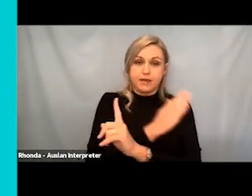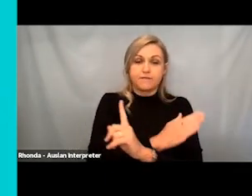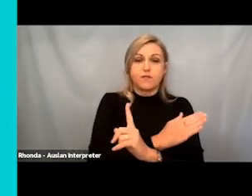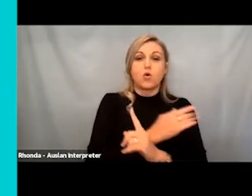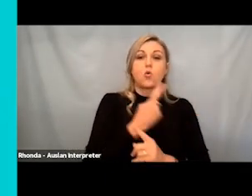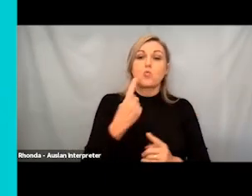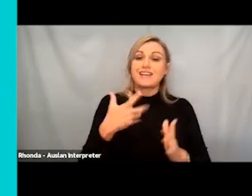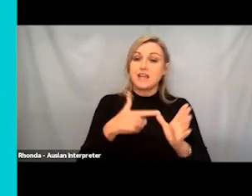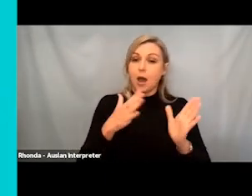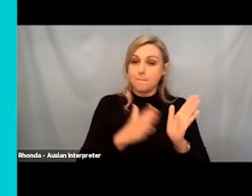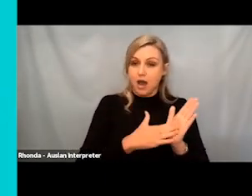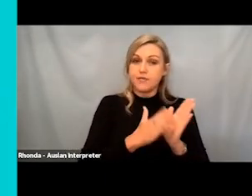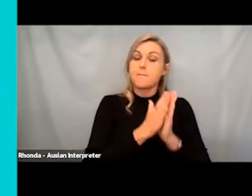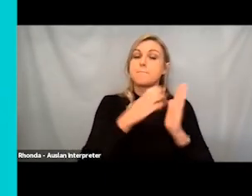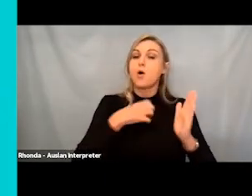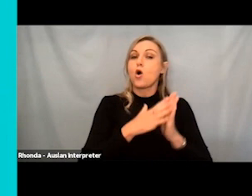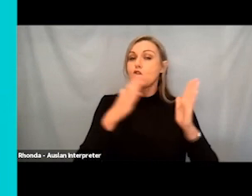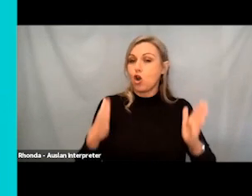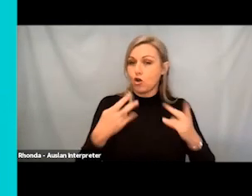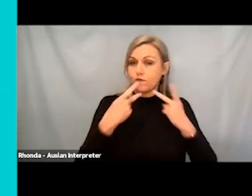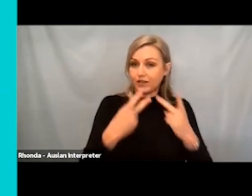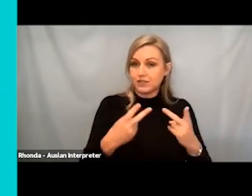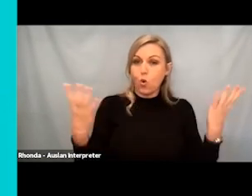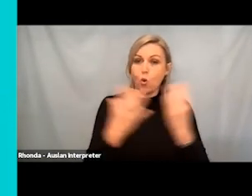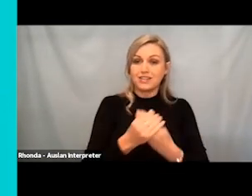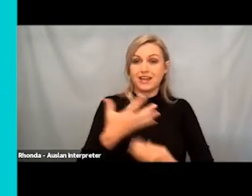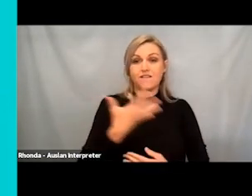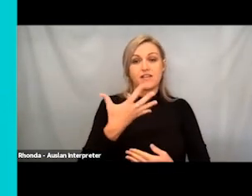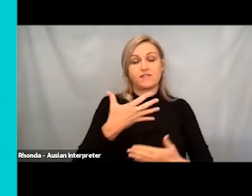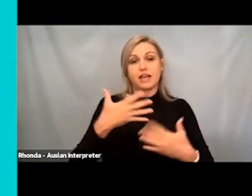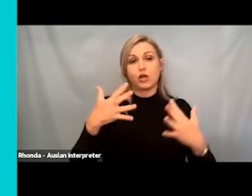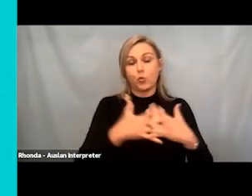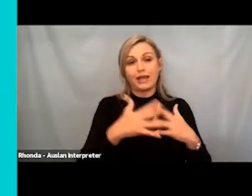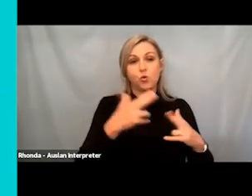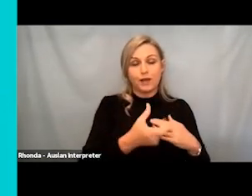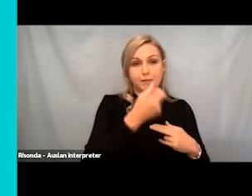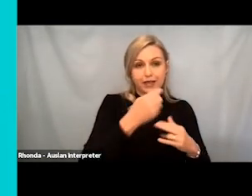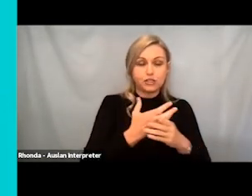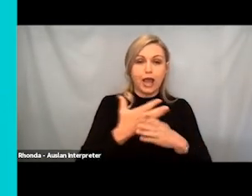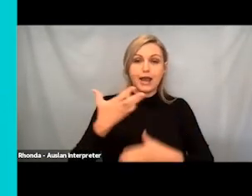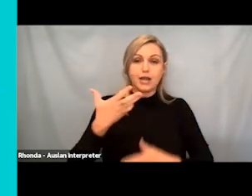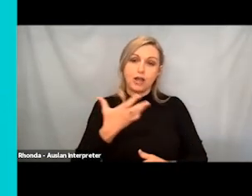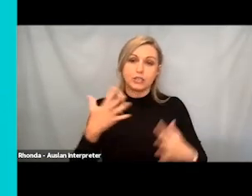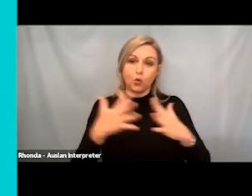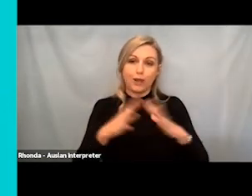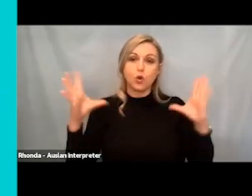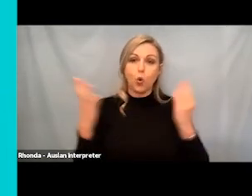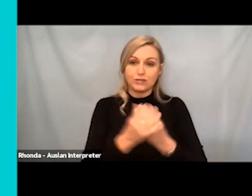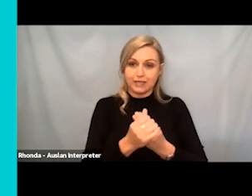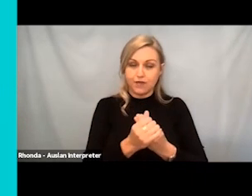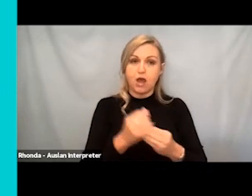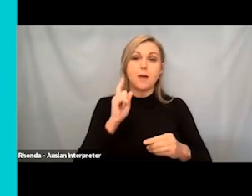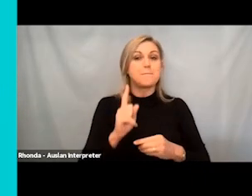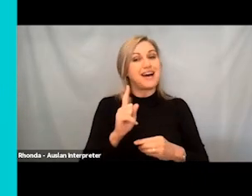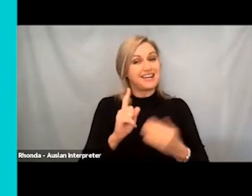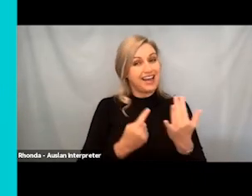once a month, and people were on study for 15 weeks with medication and 19 weeks of the trial altogether. However, COVID-19